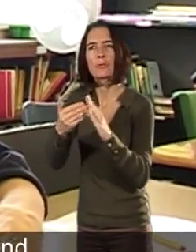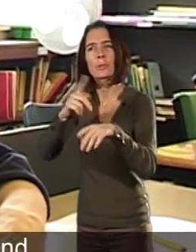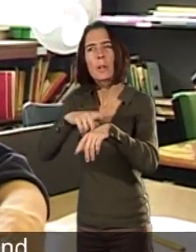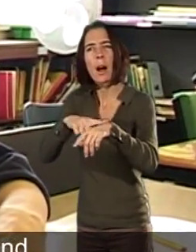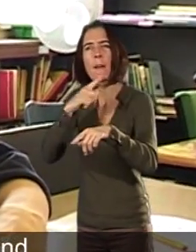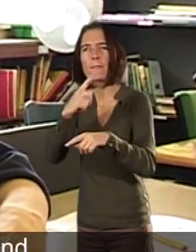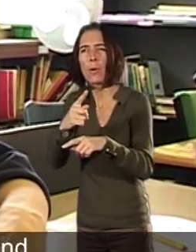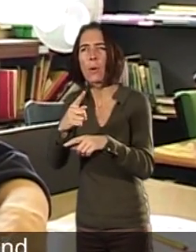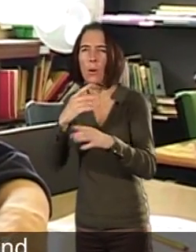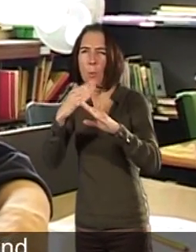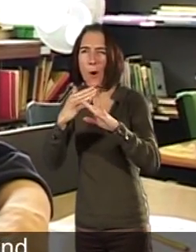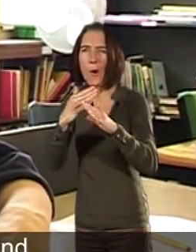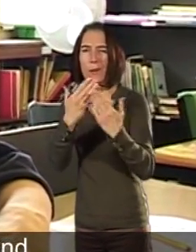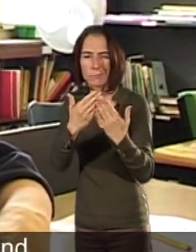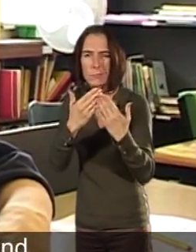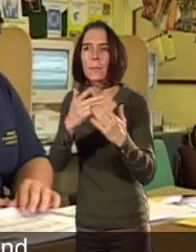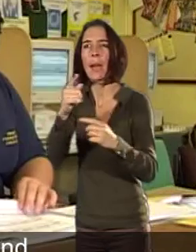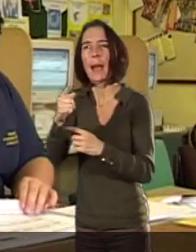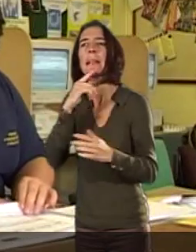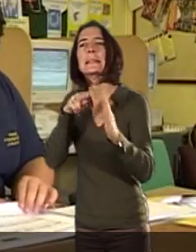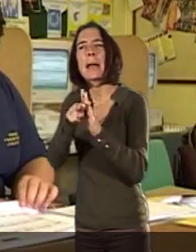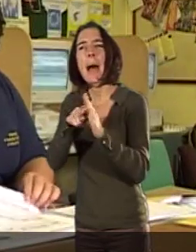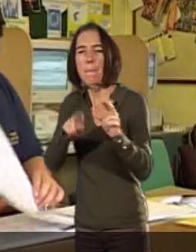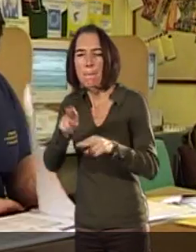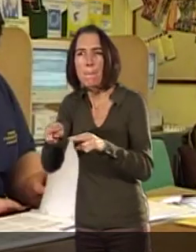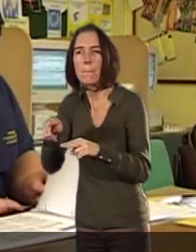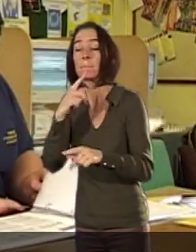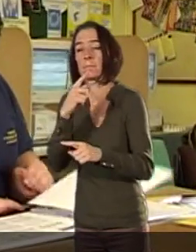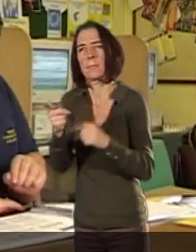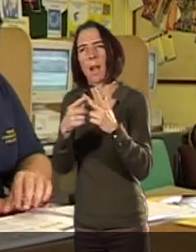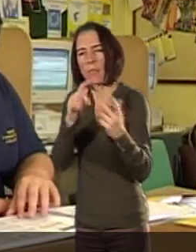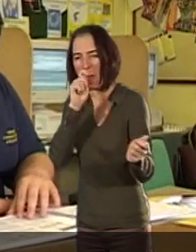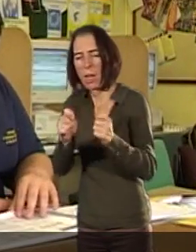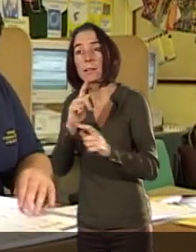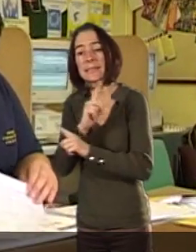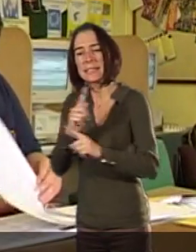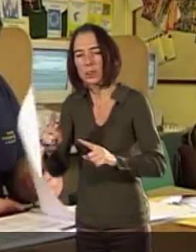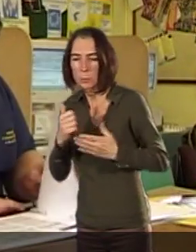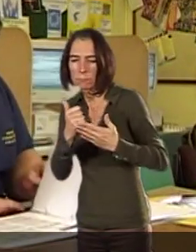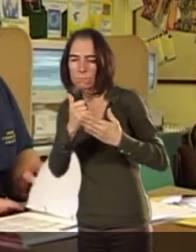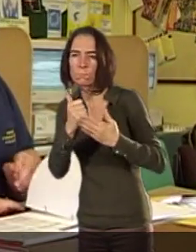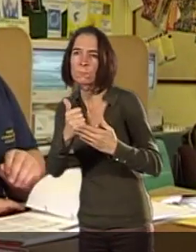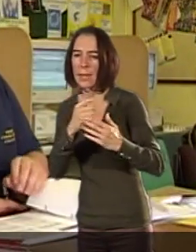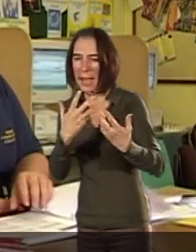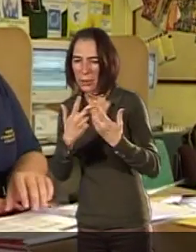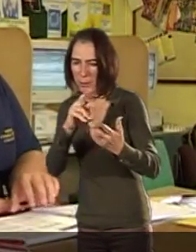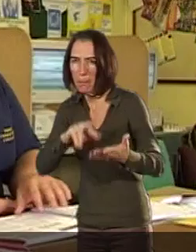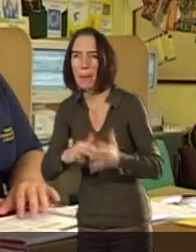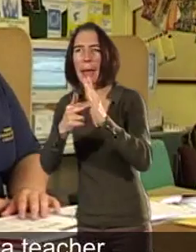and examinations. Another adjustment is that staff teach pupils how to plan and use this time